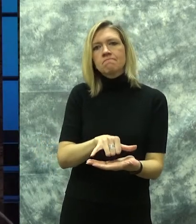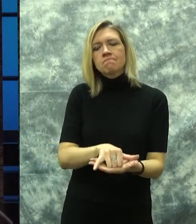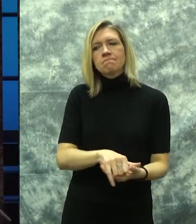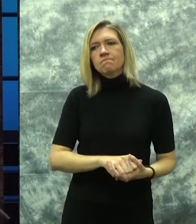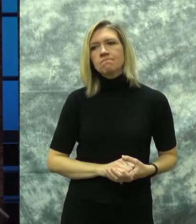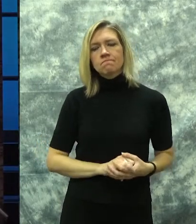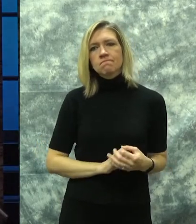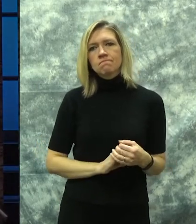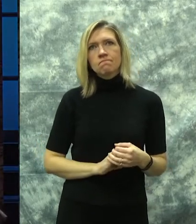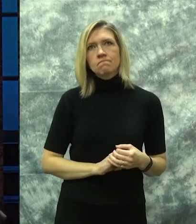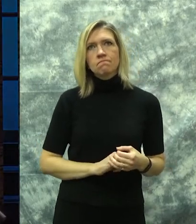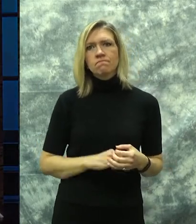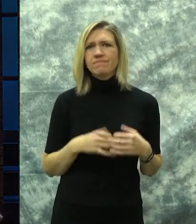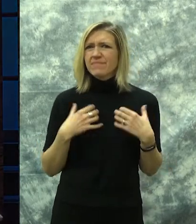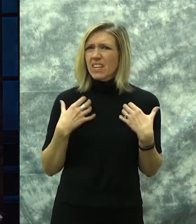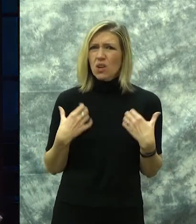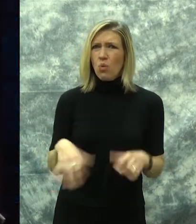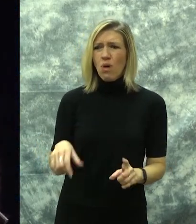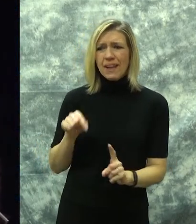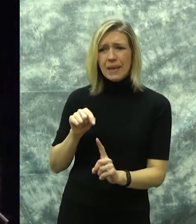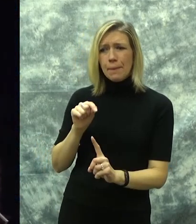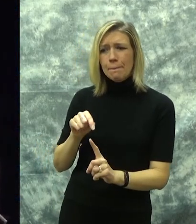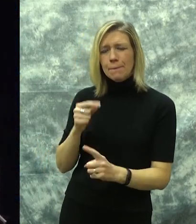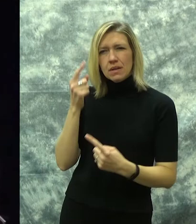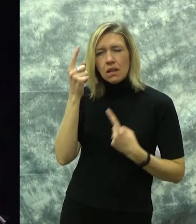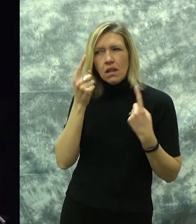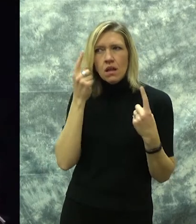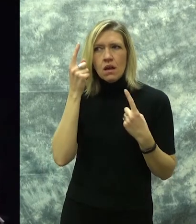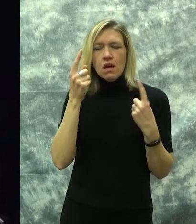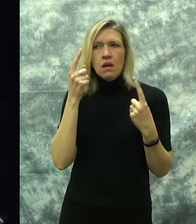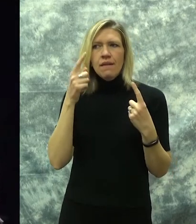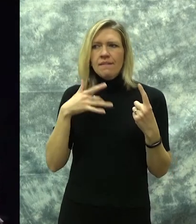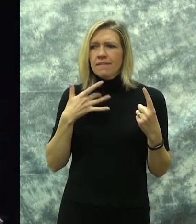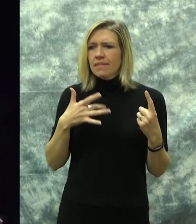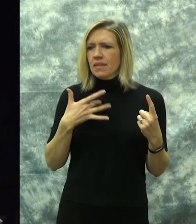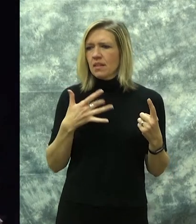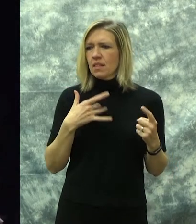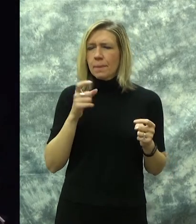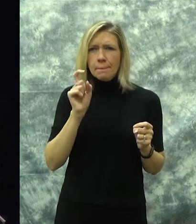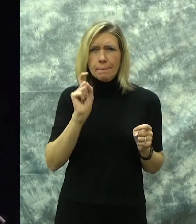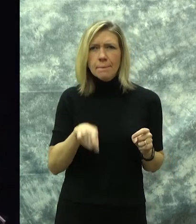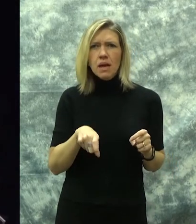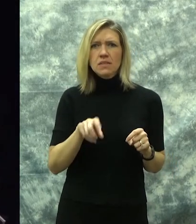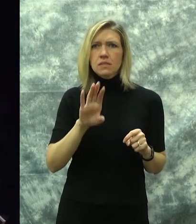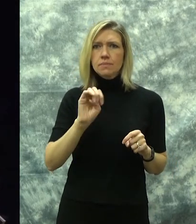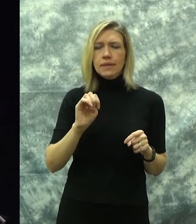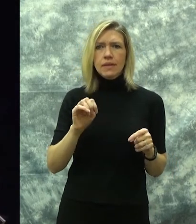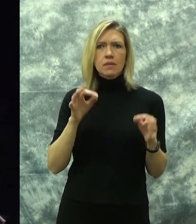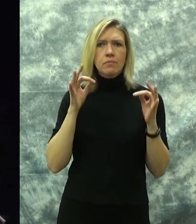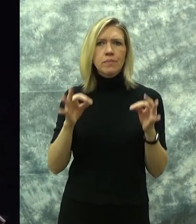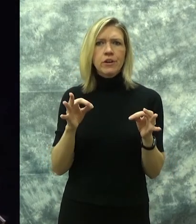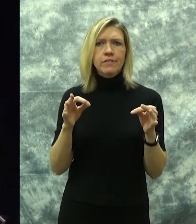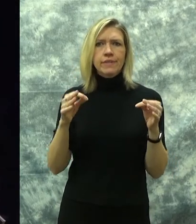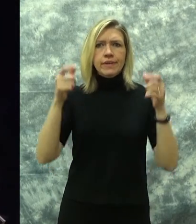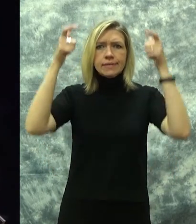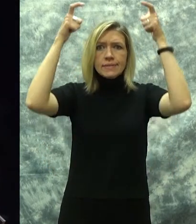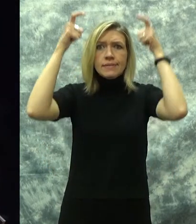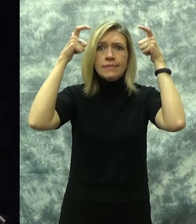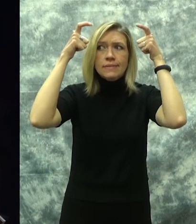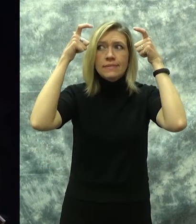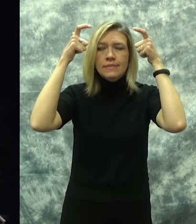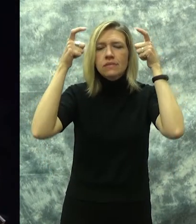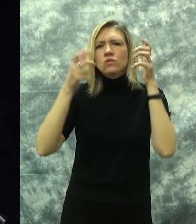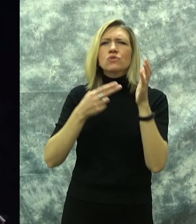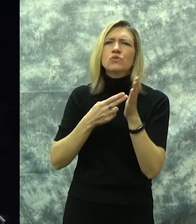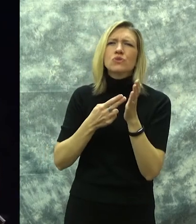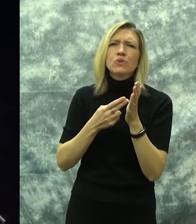done. I don't want him to think he has to be a saint, 'cause the truth is,